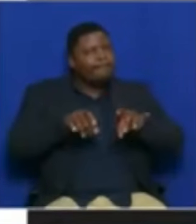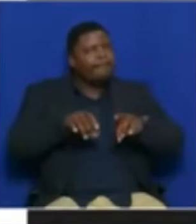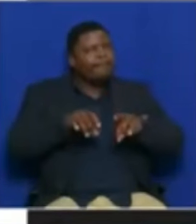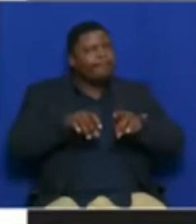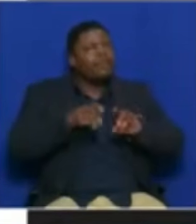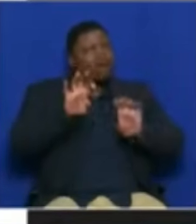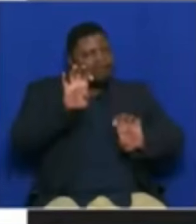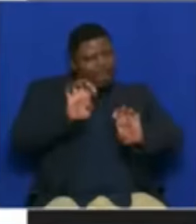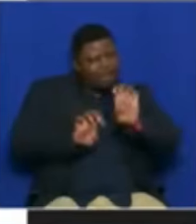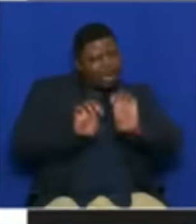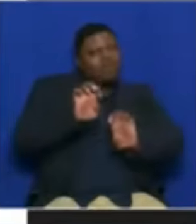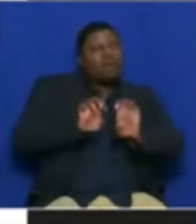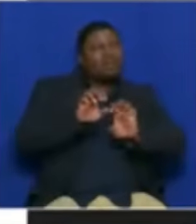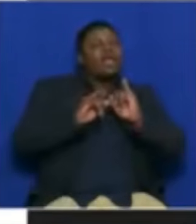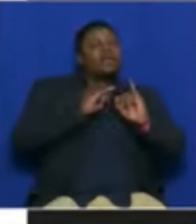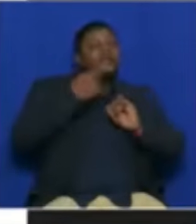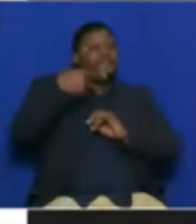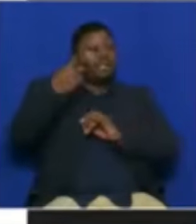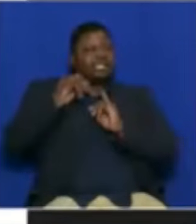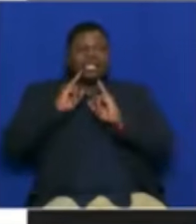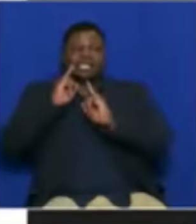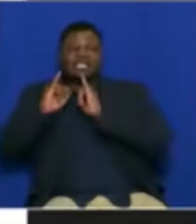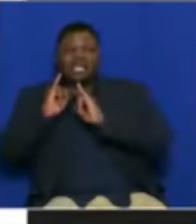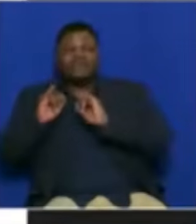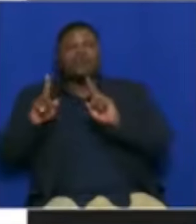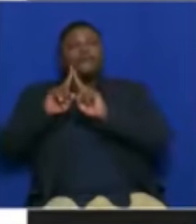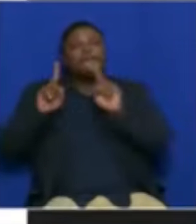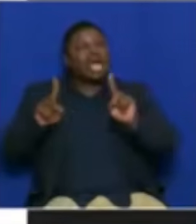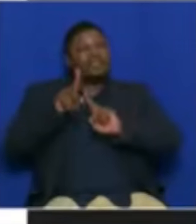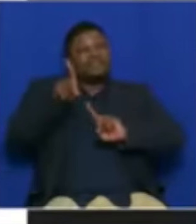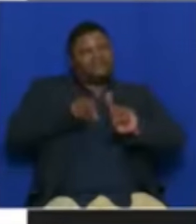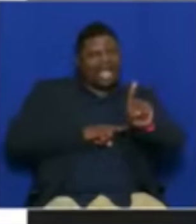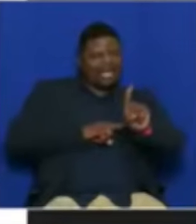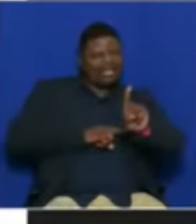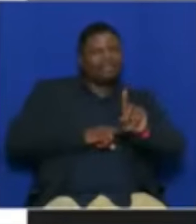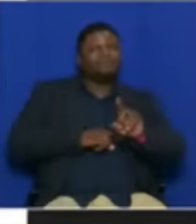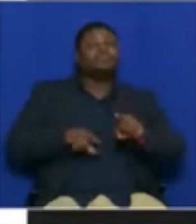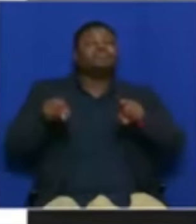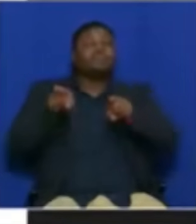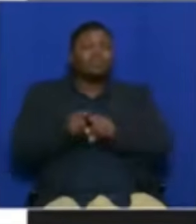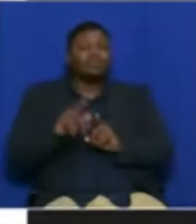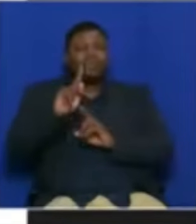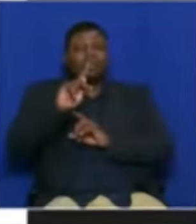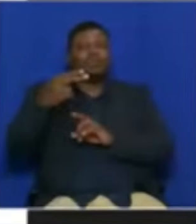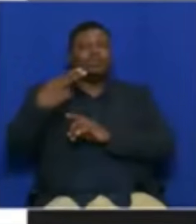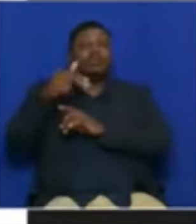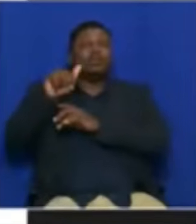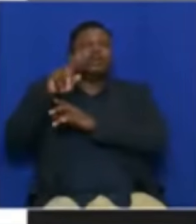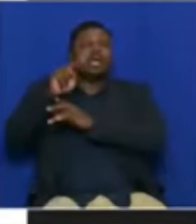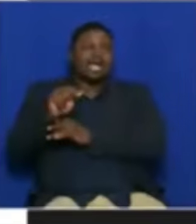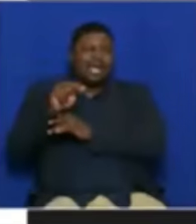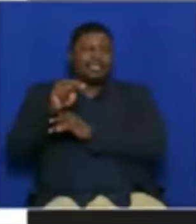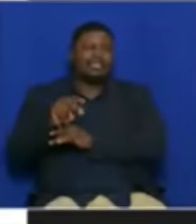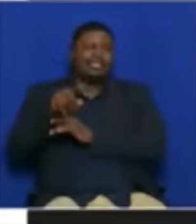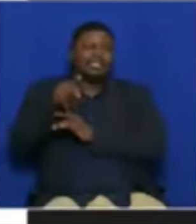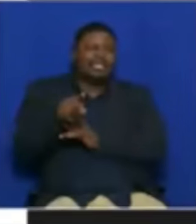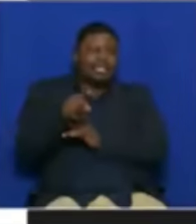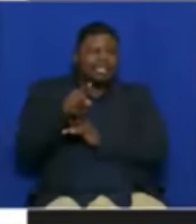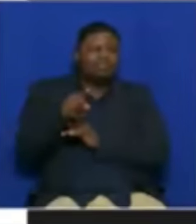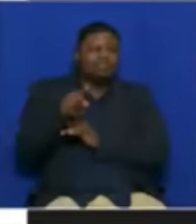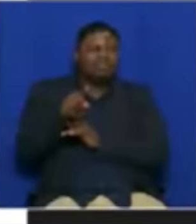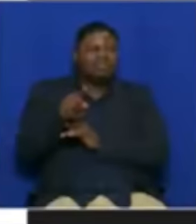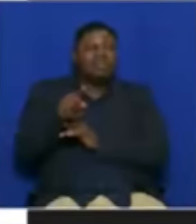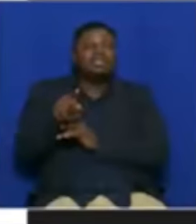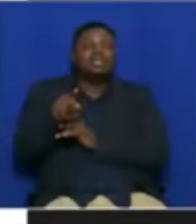most trusted member of the panel, General Khan, sat. Where were these 2 that you think ought to have earned more